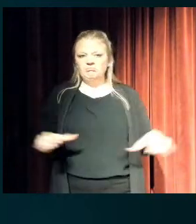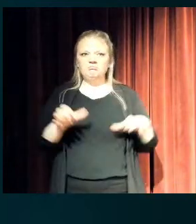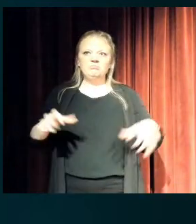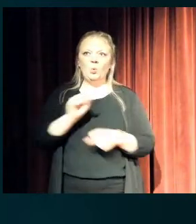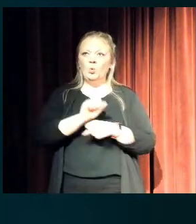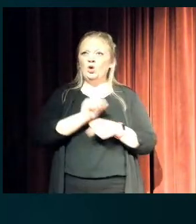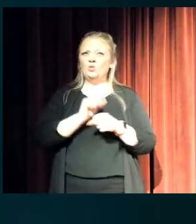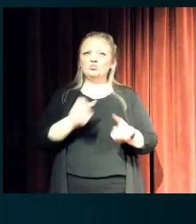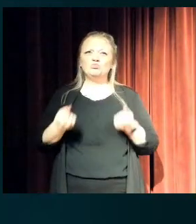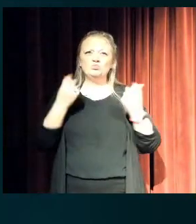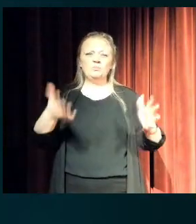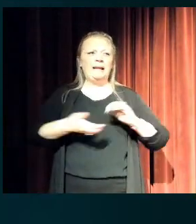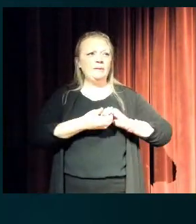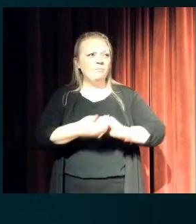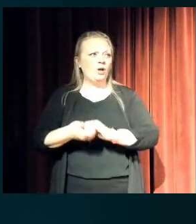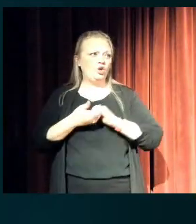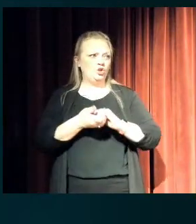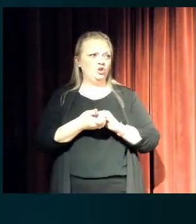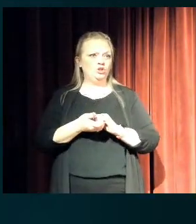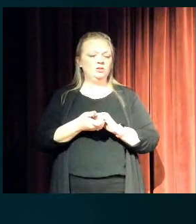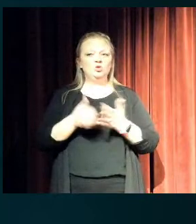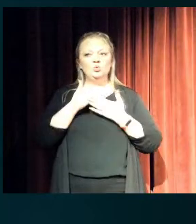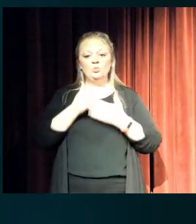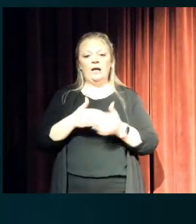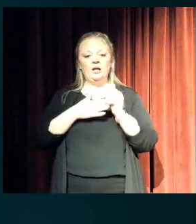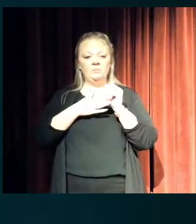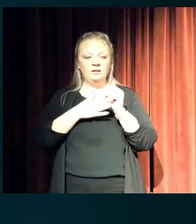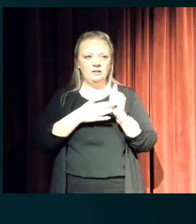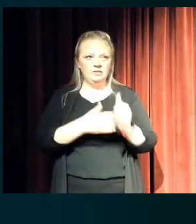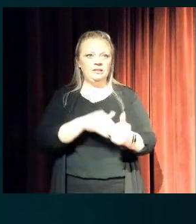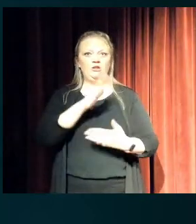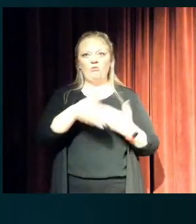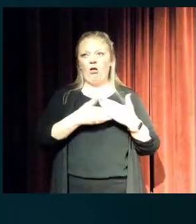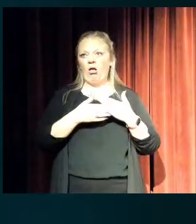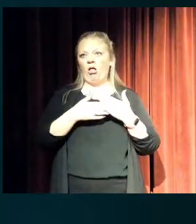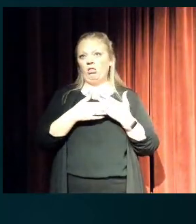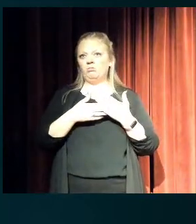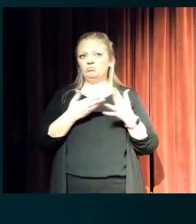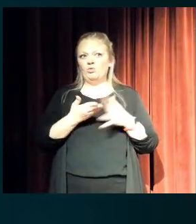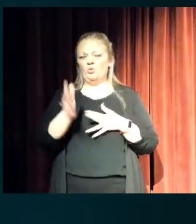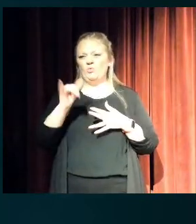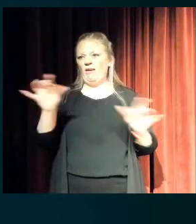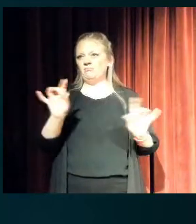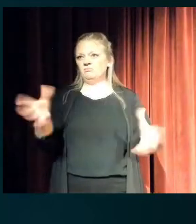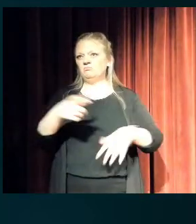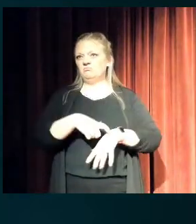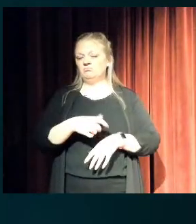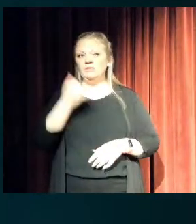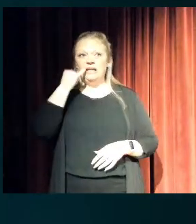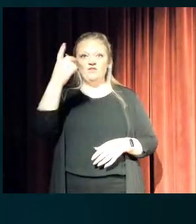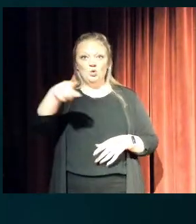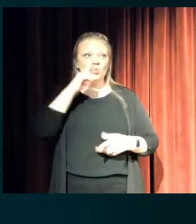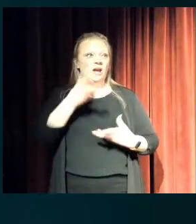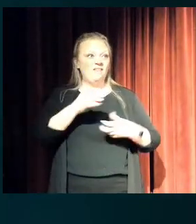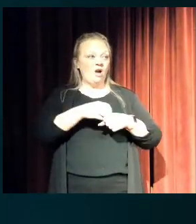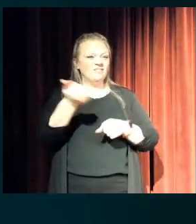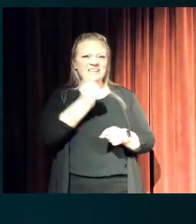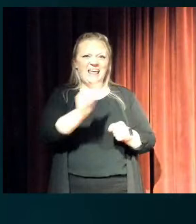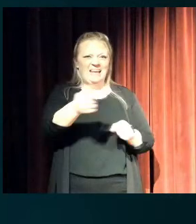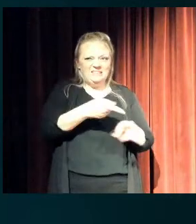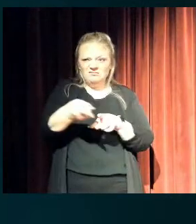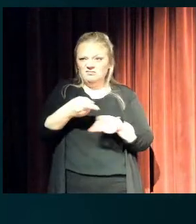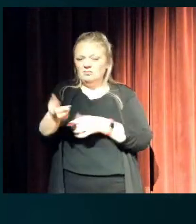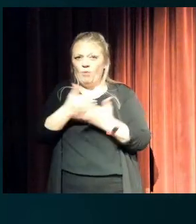so many other partners, and helped lead all through those dark days. If you were involved in any aspect of